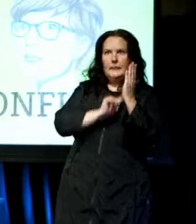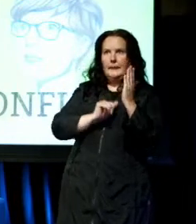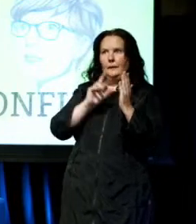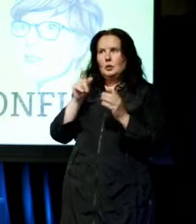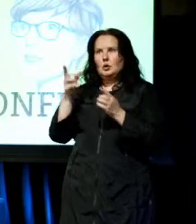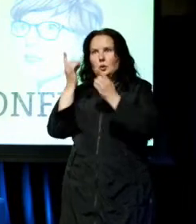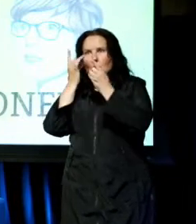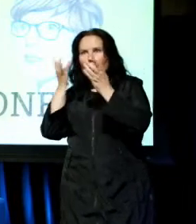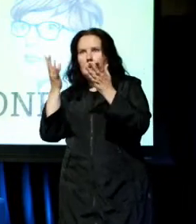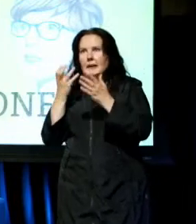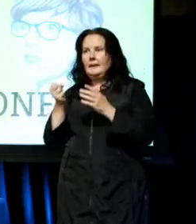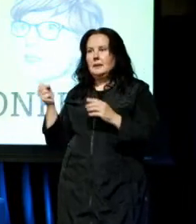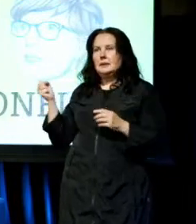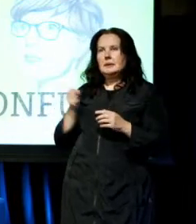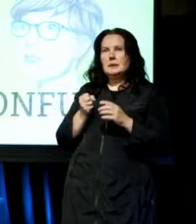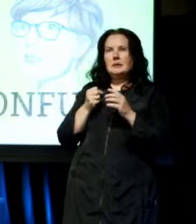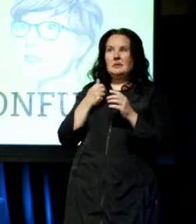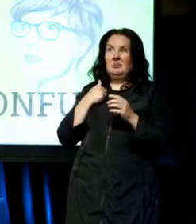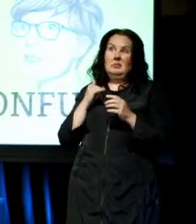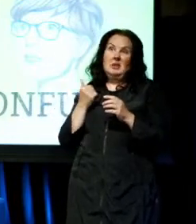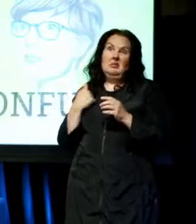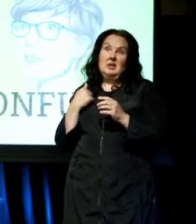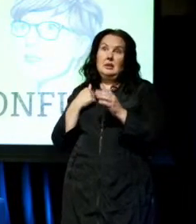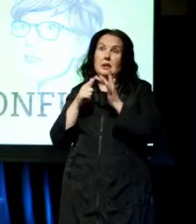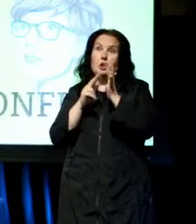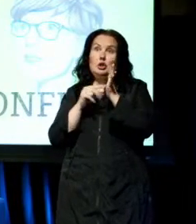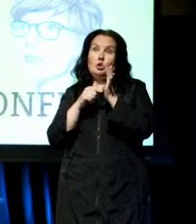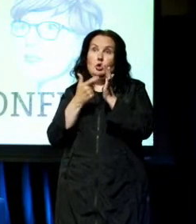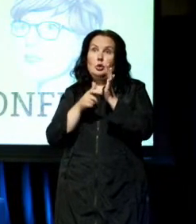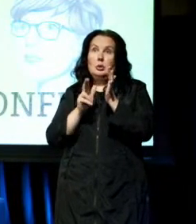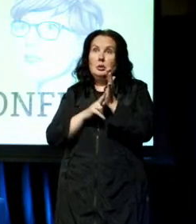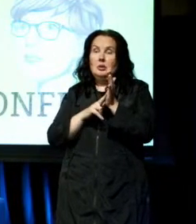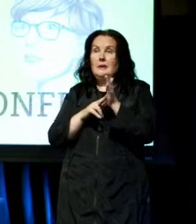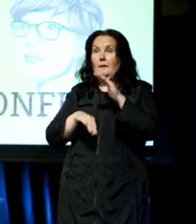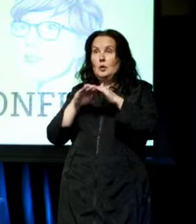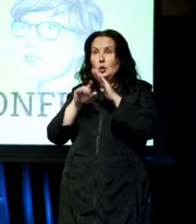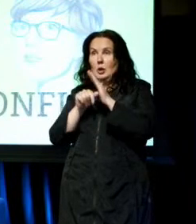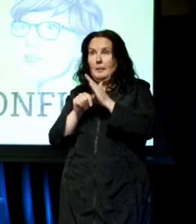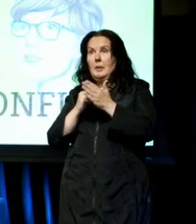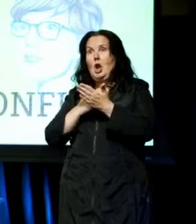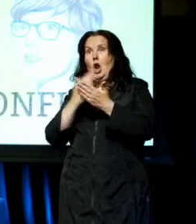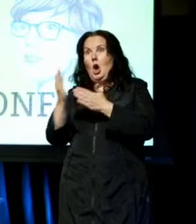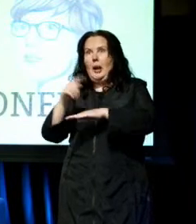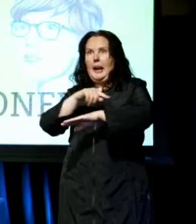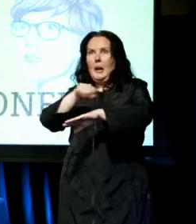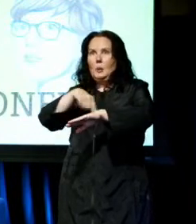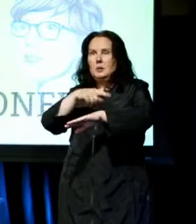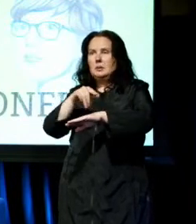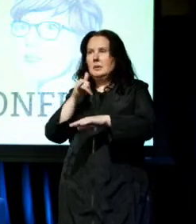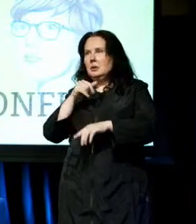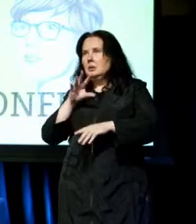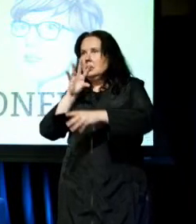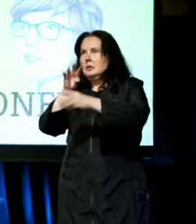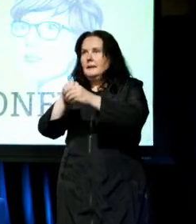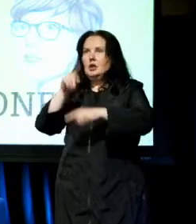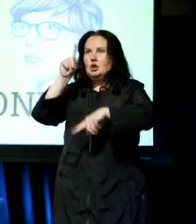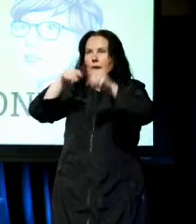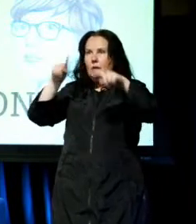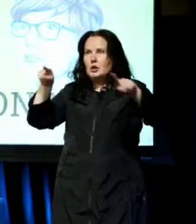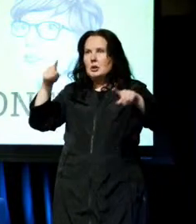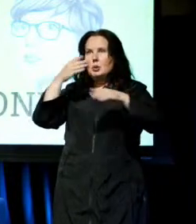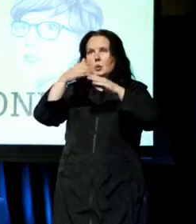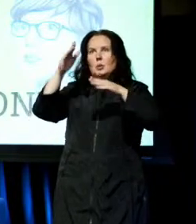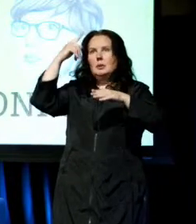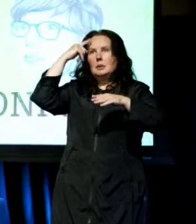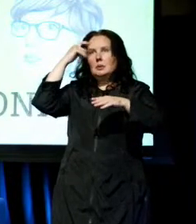intern and it's full time and it's long hours, or you've got to, you know, go to a diversity initiative. You might get into a, you know, a camp or